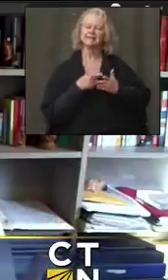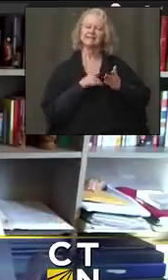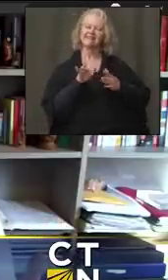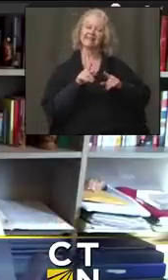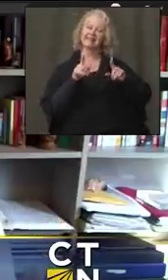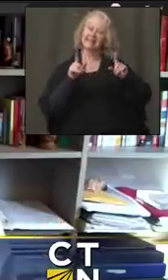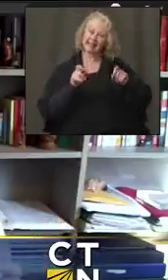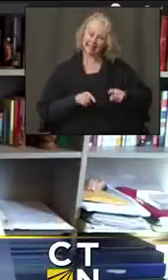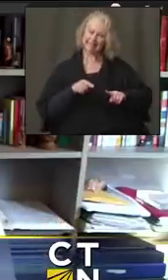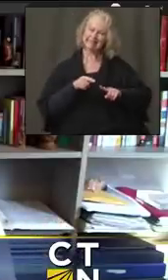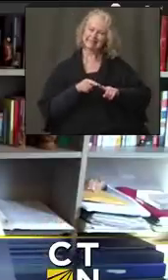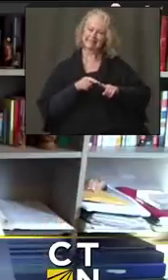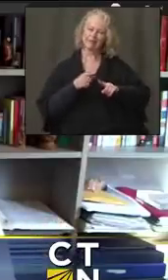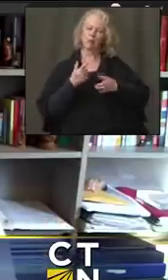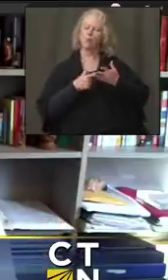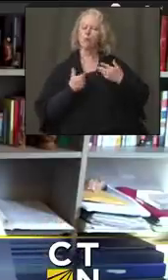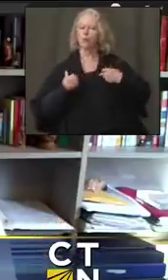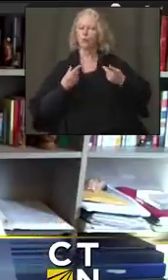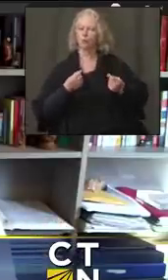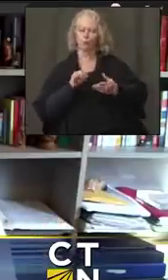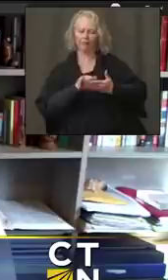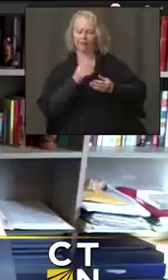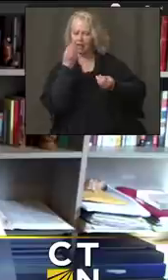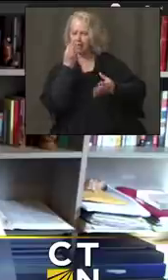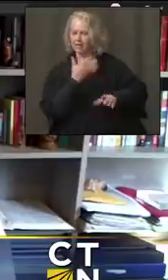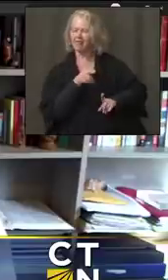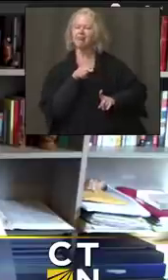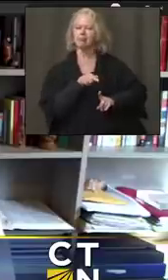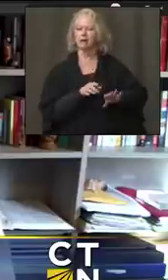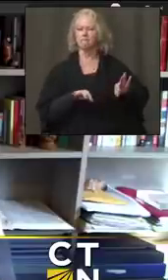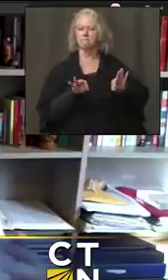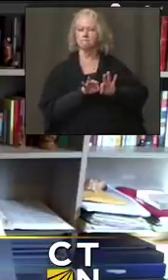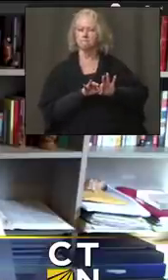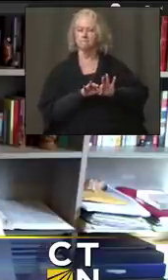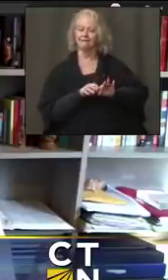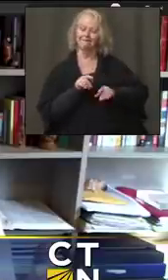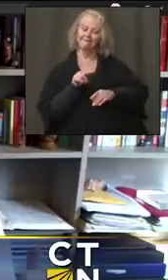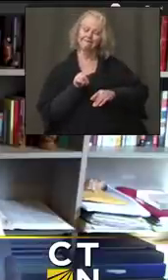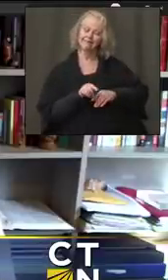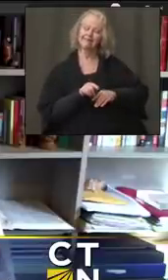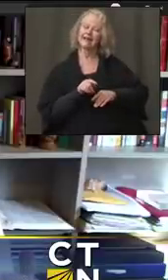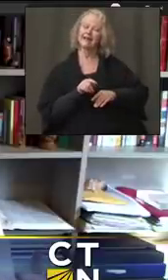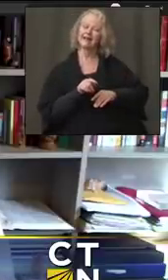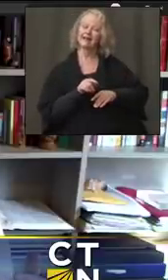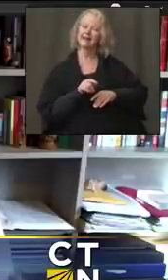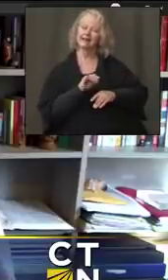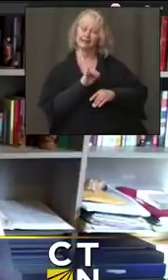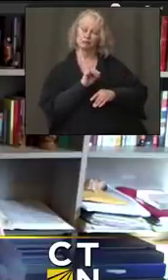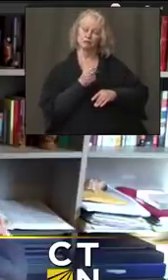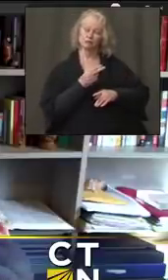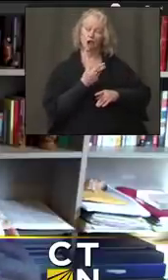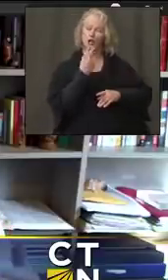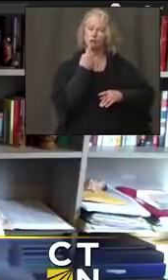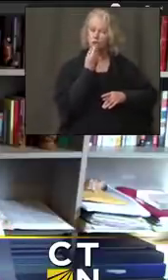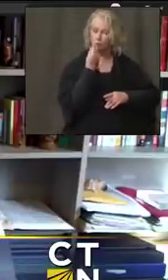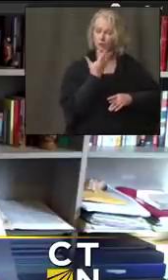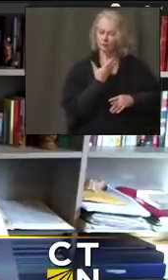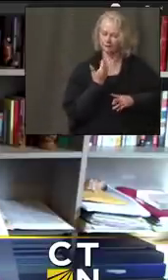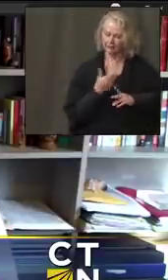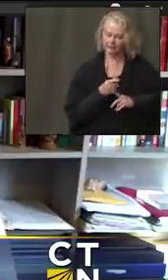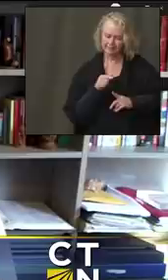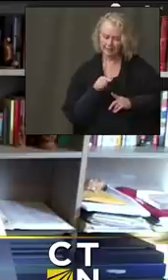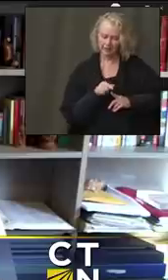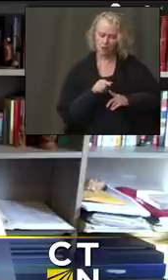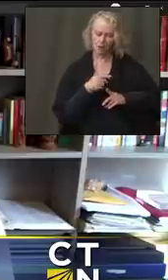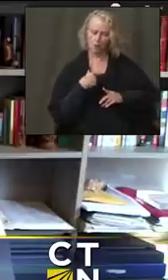is important. And as Josh had mentioned previously, those tests need to do several types of things. They need to